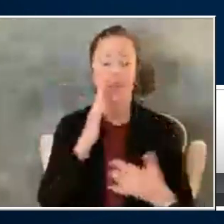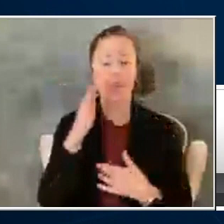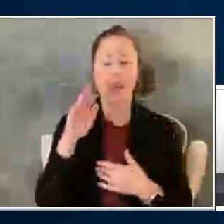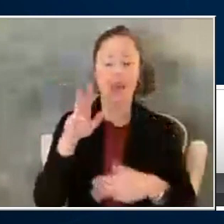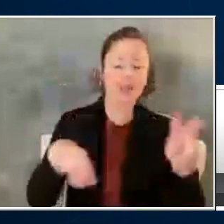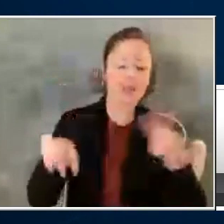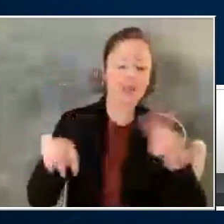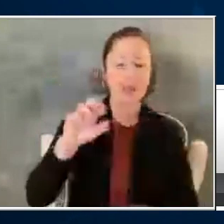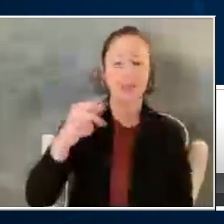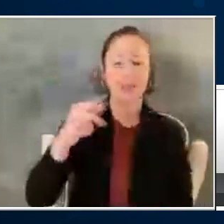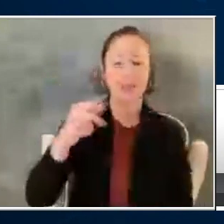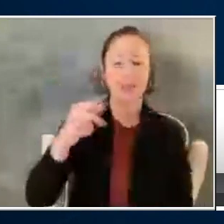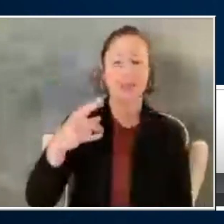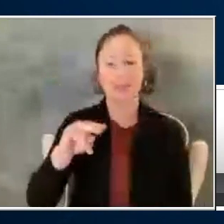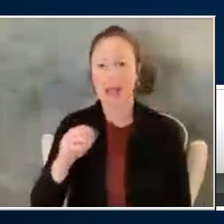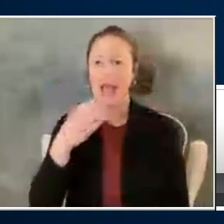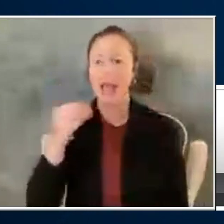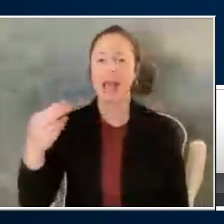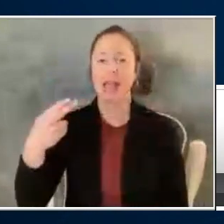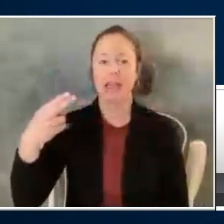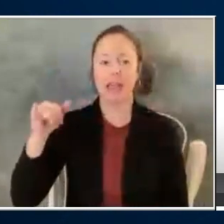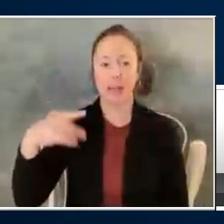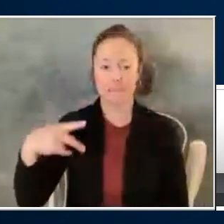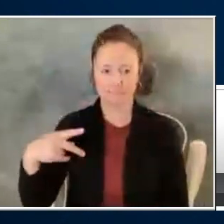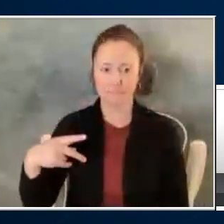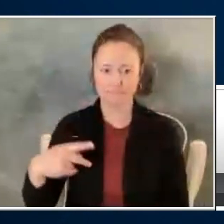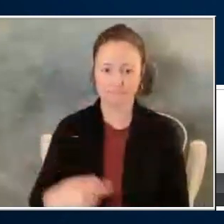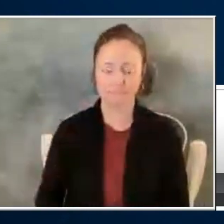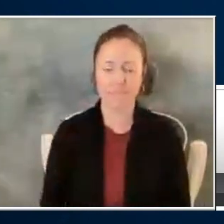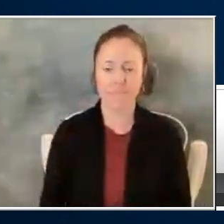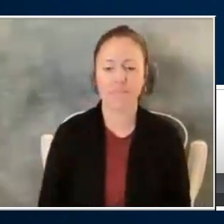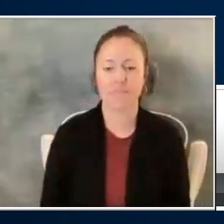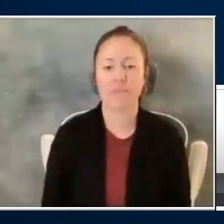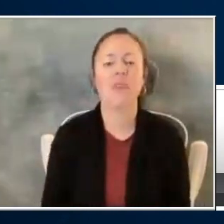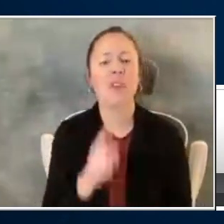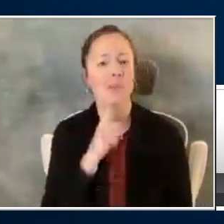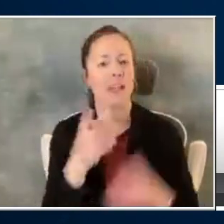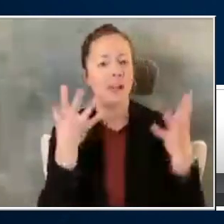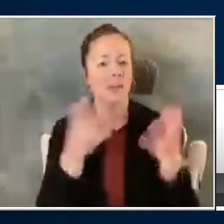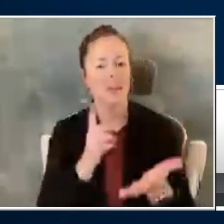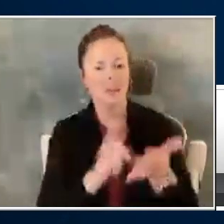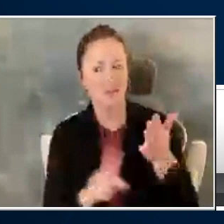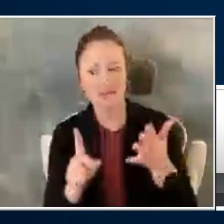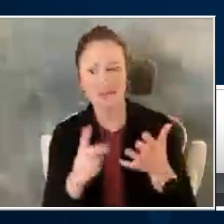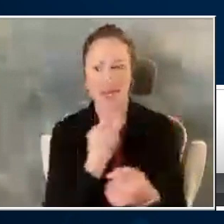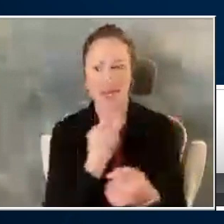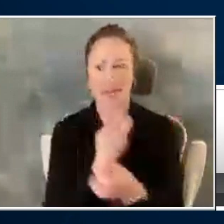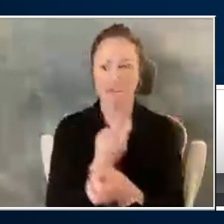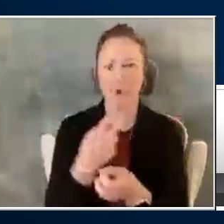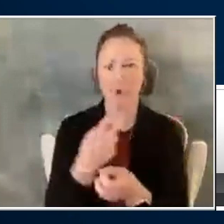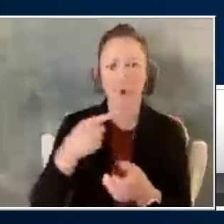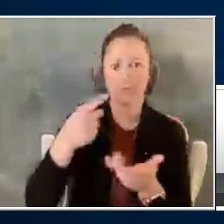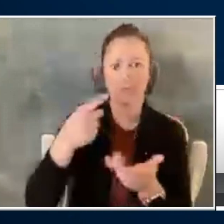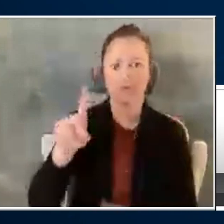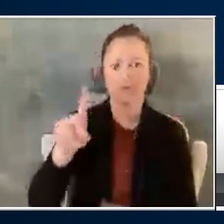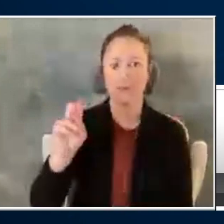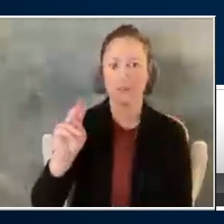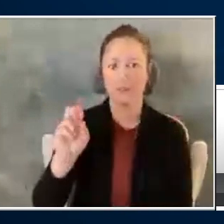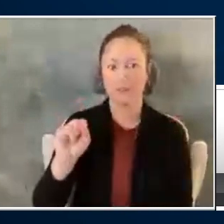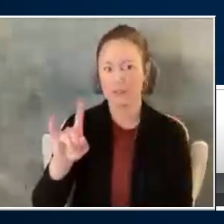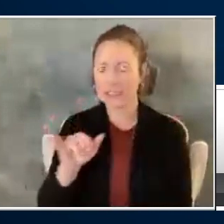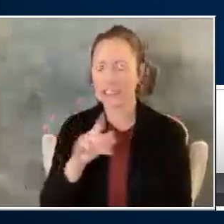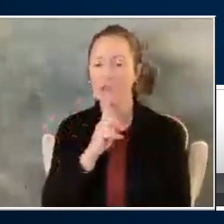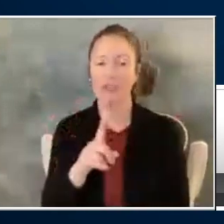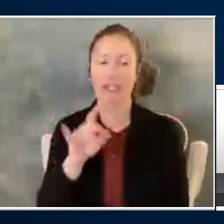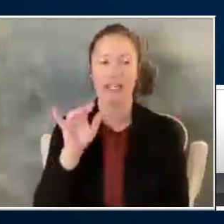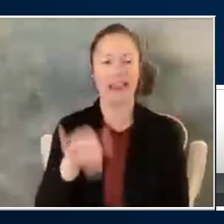evaluating the spine and the hip. And this is looking for bone density, and we generate, or this